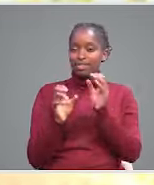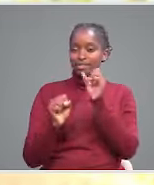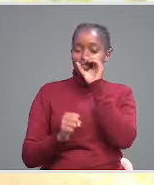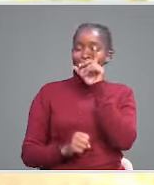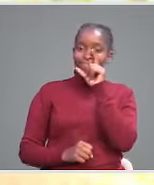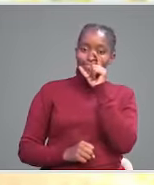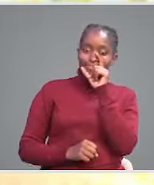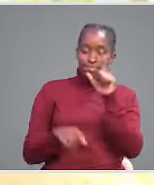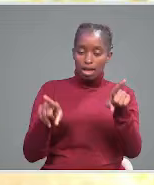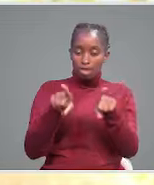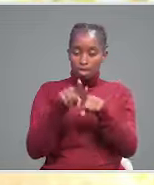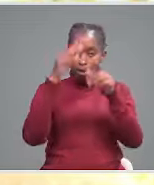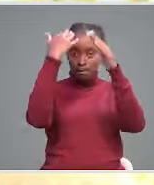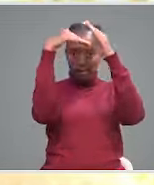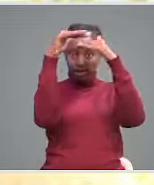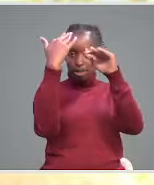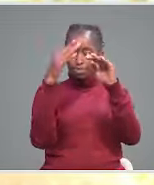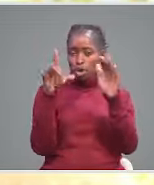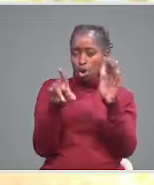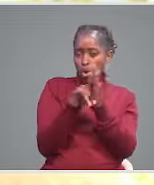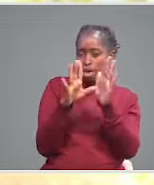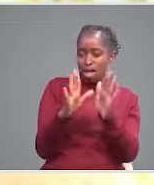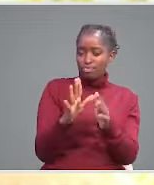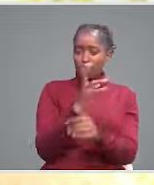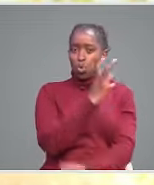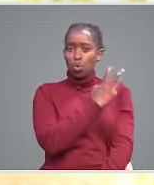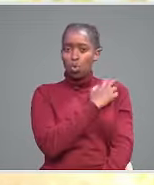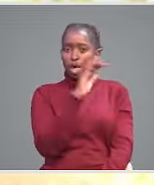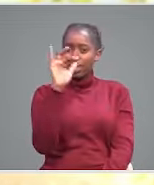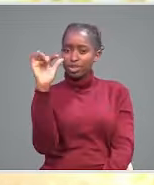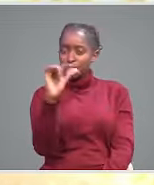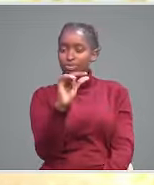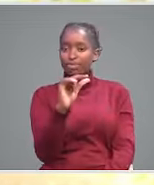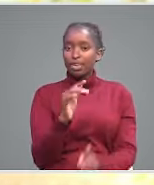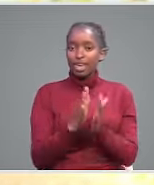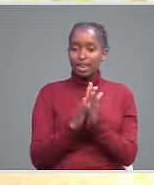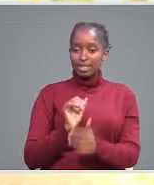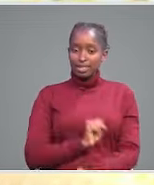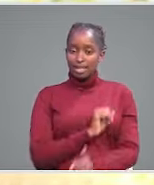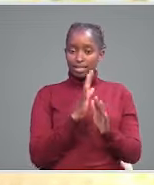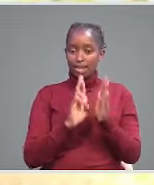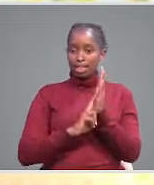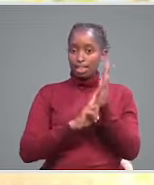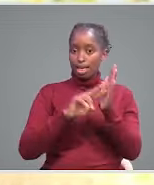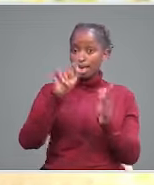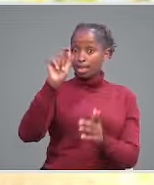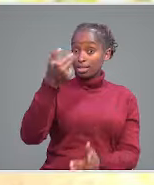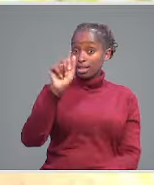professor, litigation lawyer, consulting attorney, senator representing the